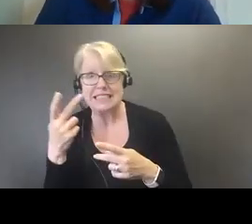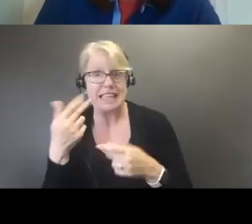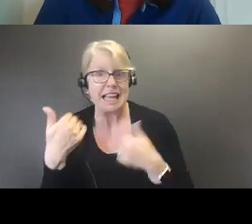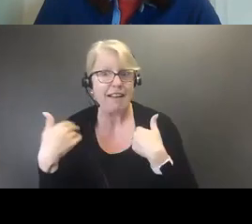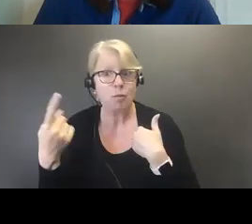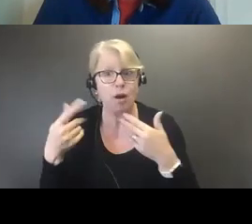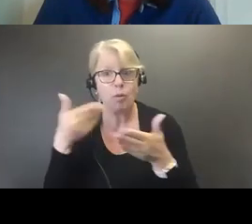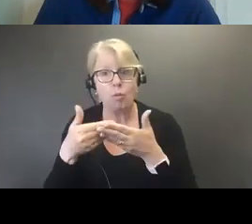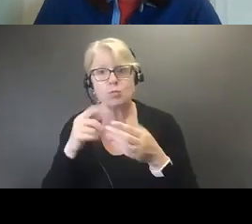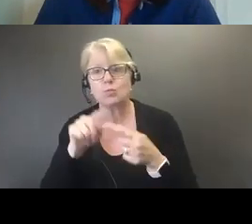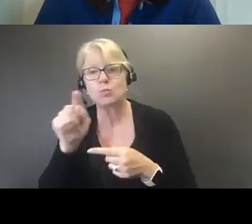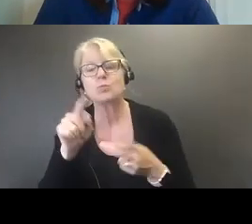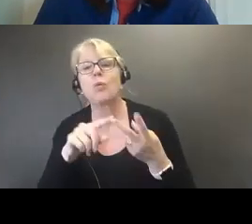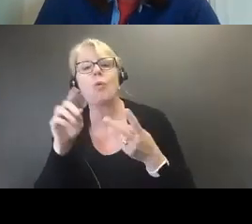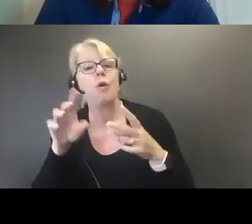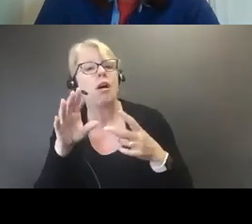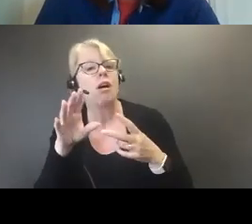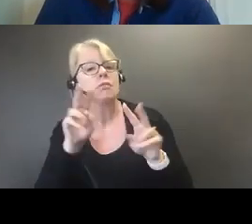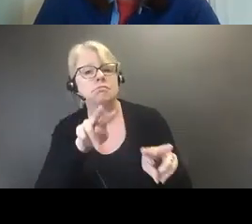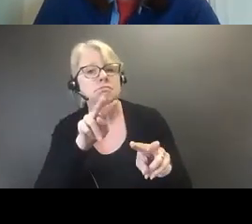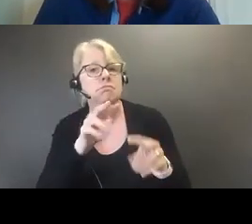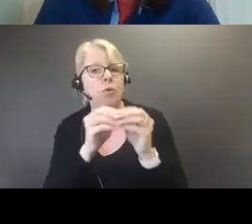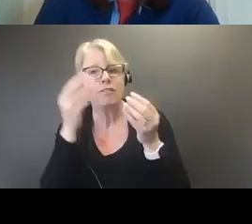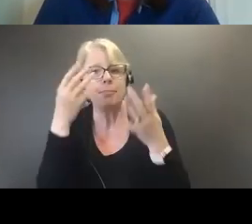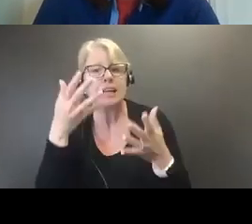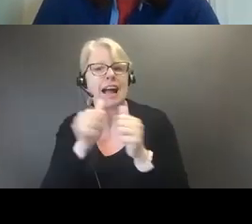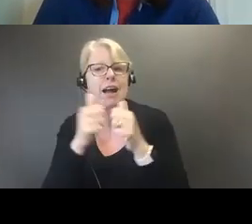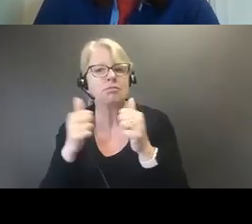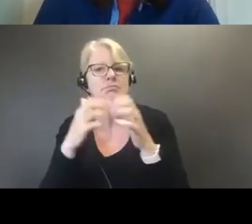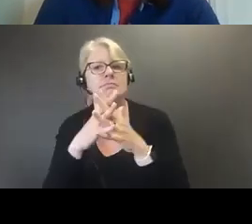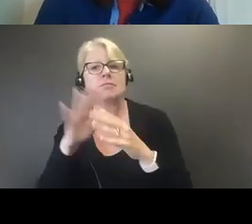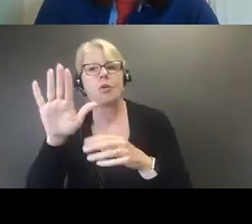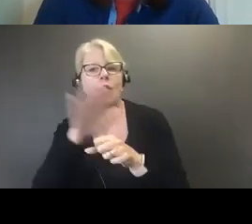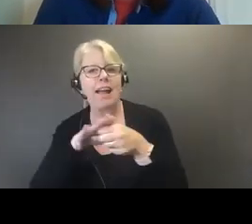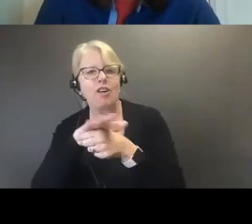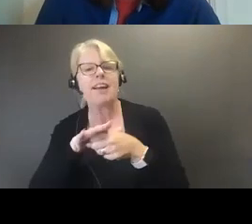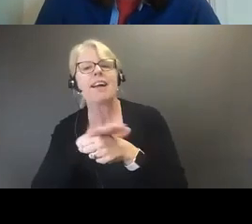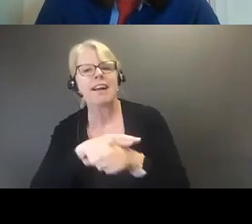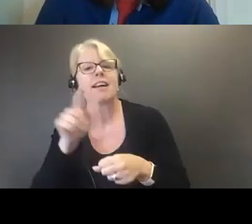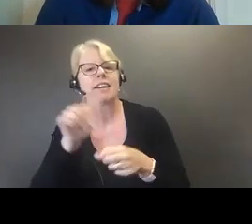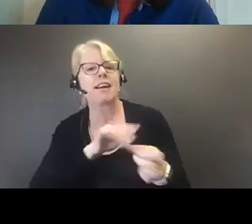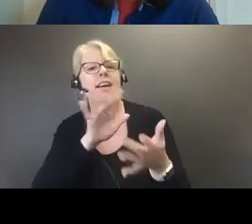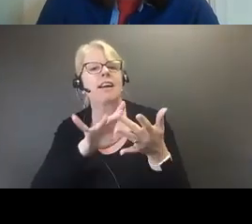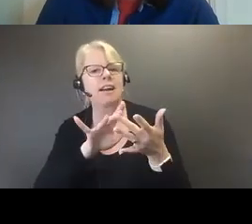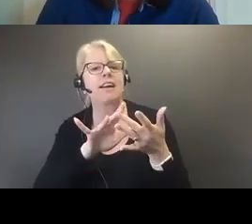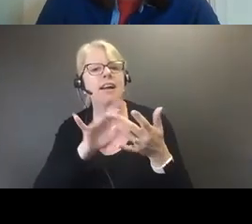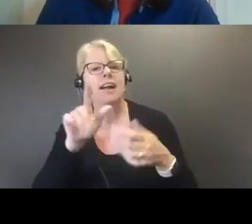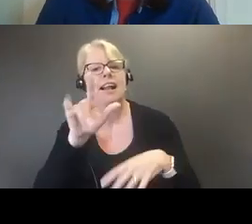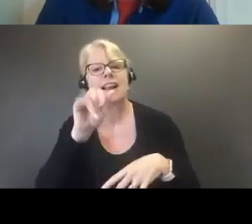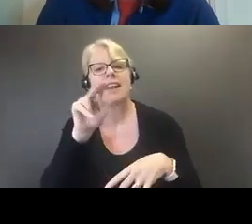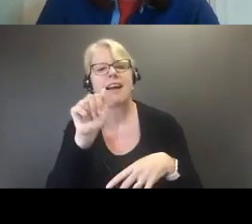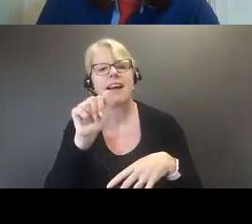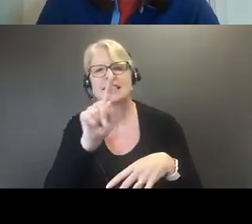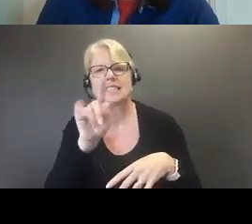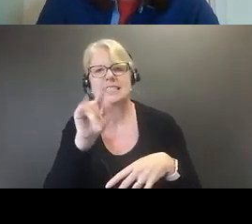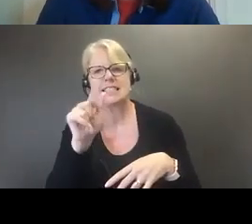you, or to find out more information about starting one in your area, you can reach out to Lena Zita, who's on this call now.